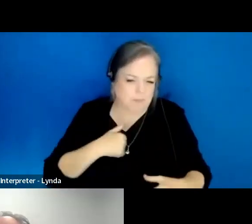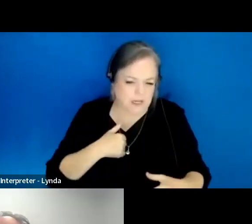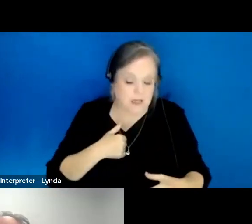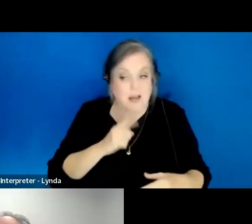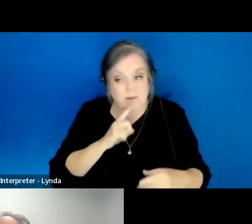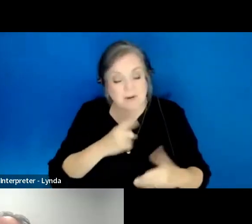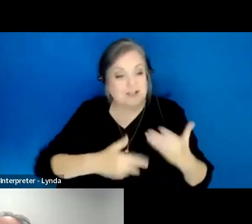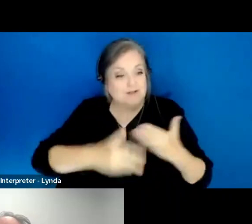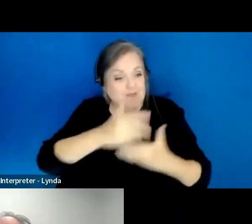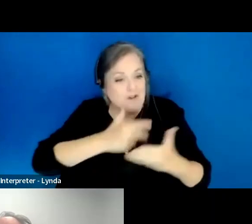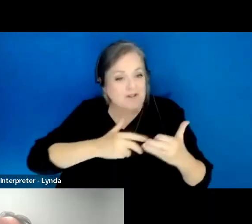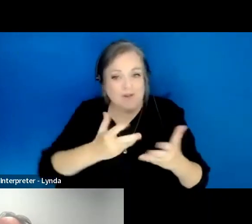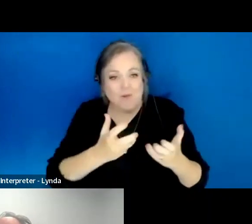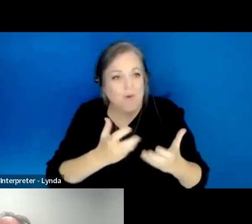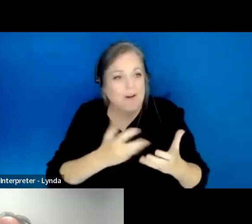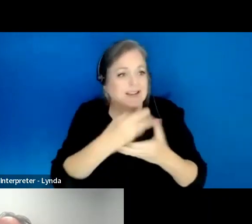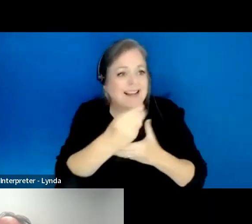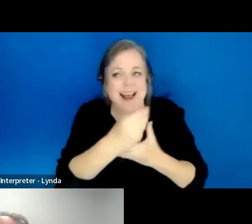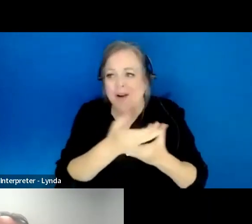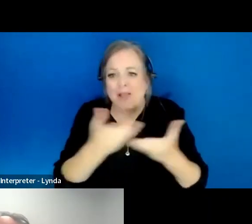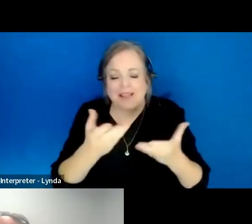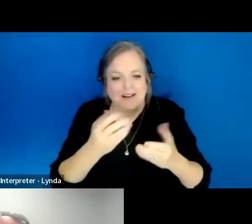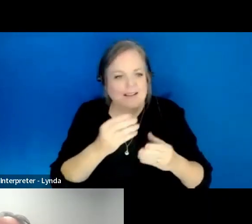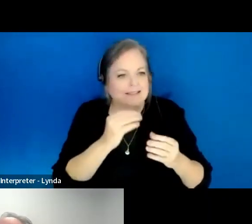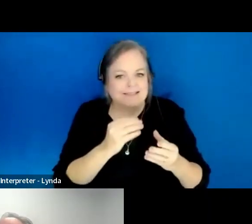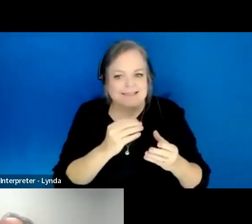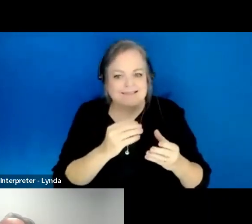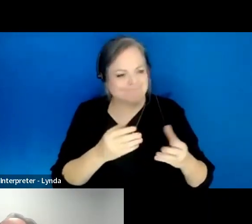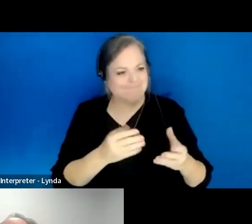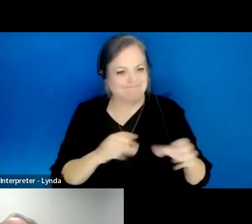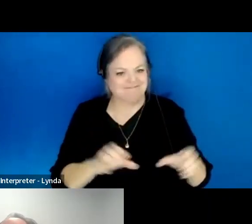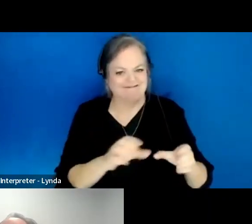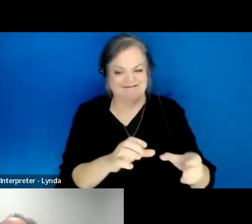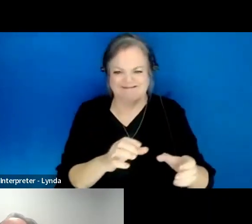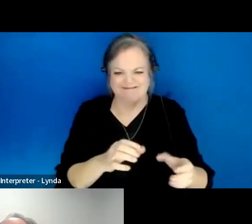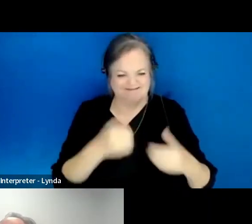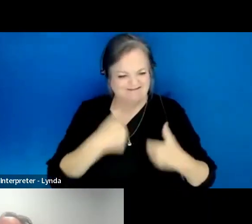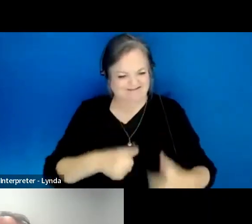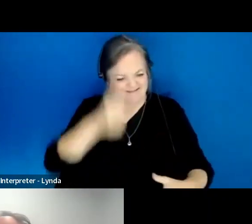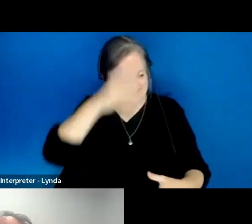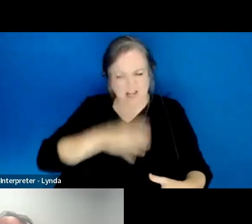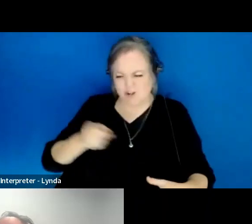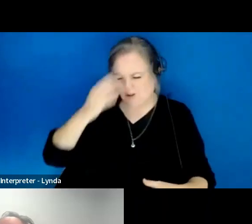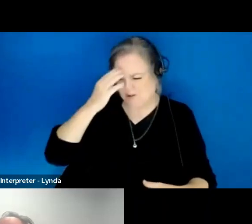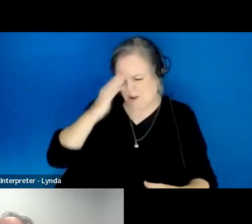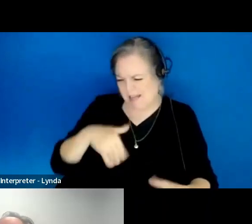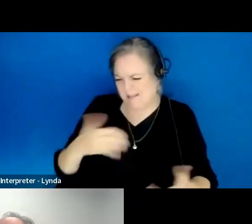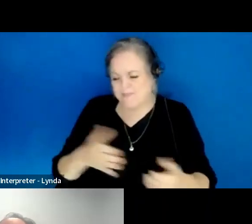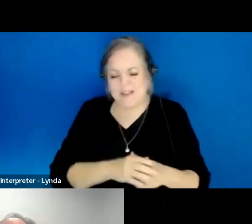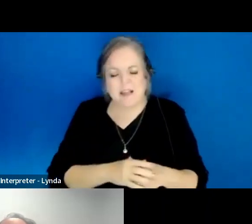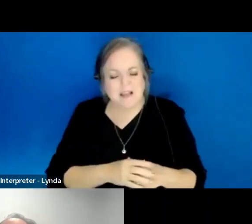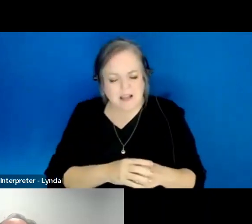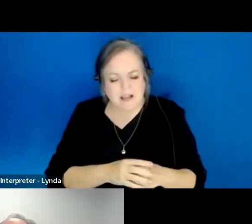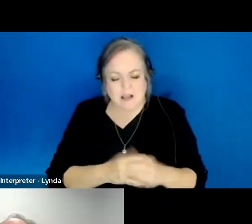very social and want to get out there and fix things kind of guy. You know that. Yep. It was just